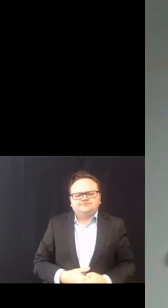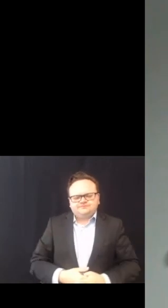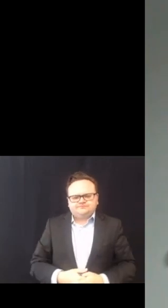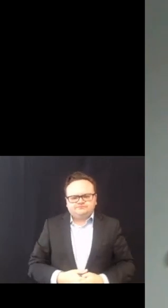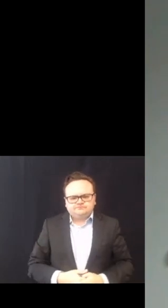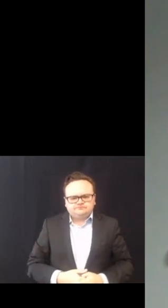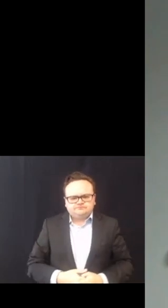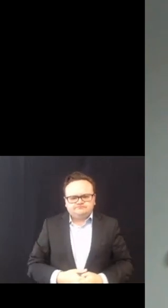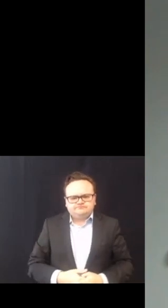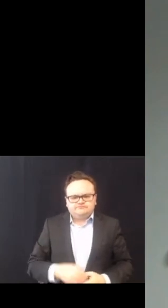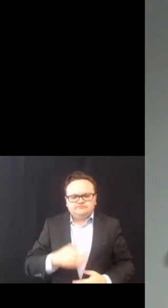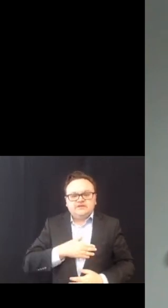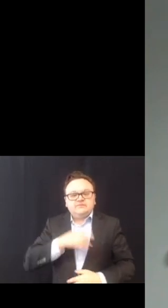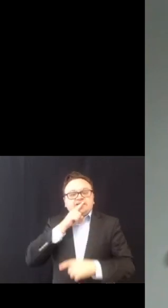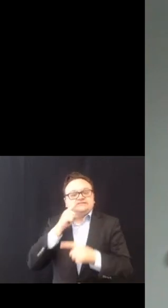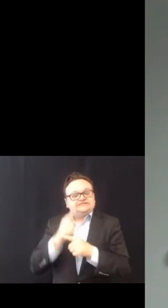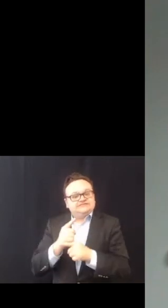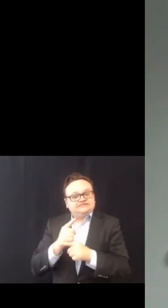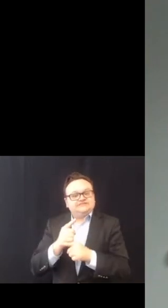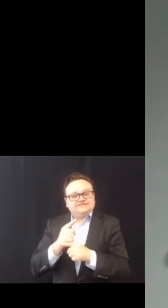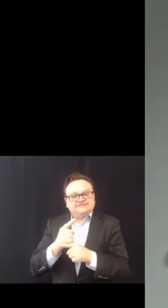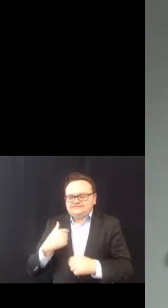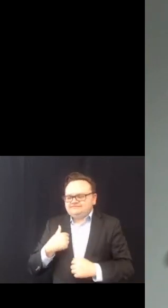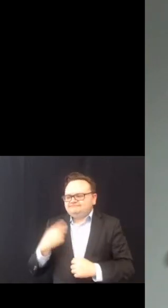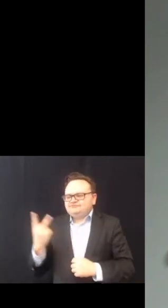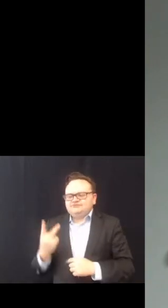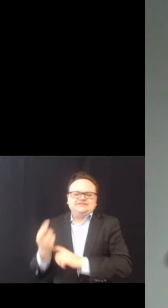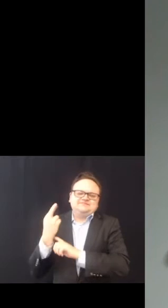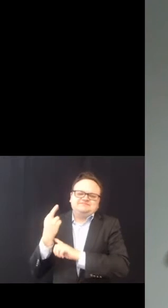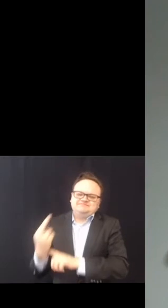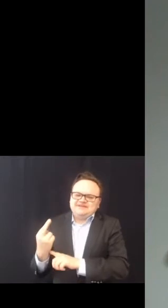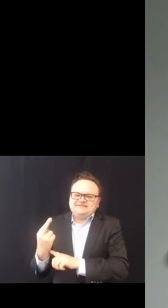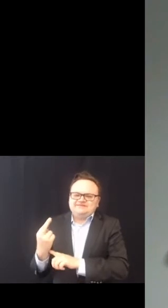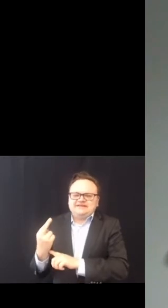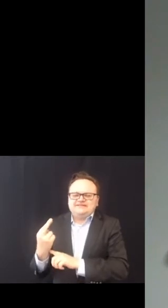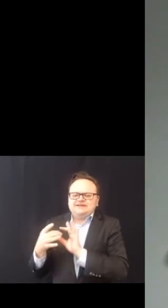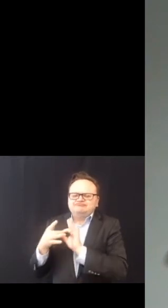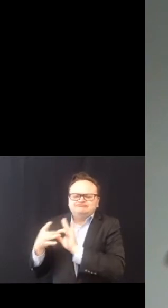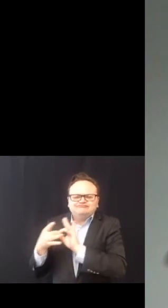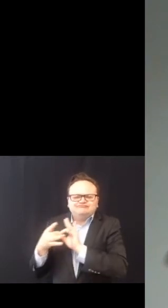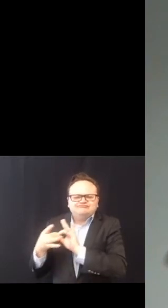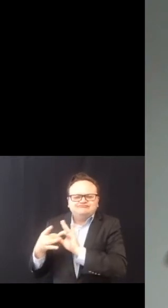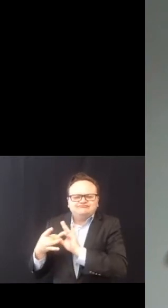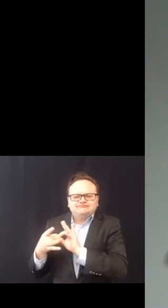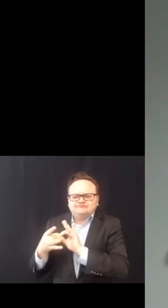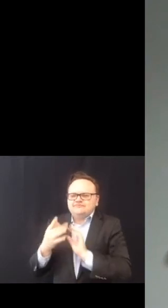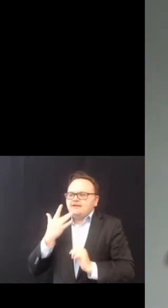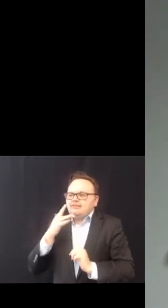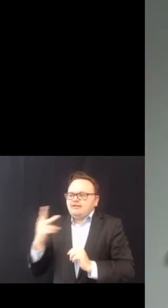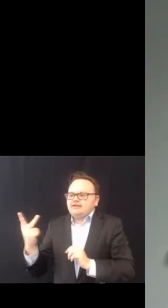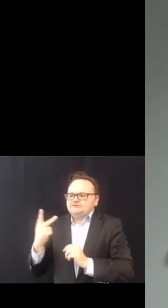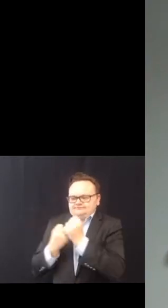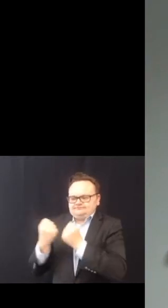My sister and I are best friends and lucky to we are have each other. She can not work